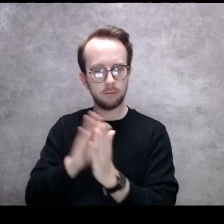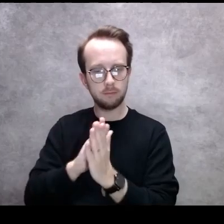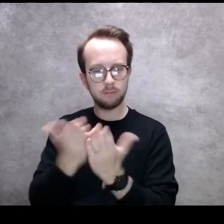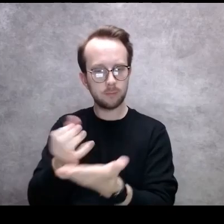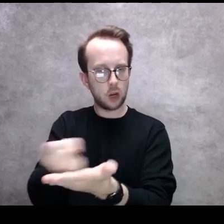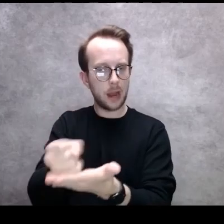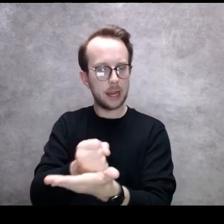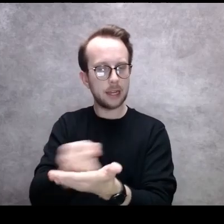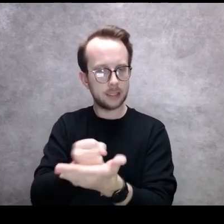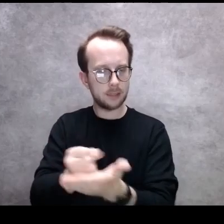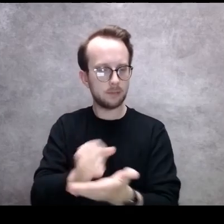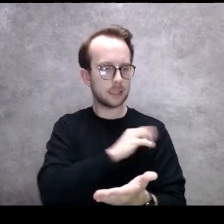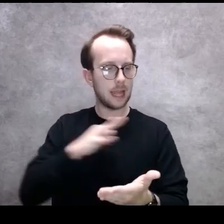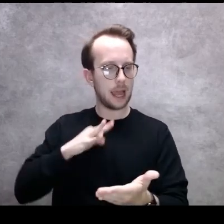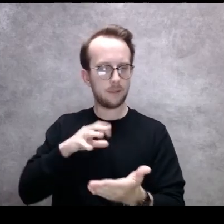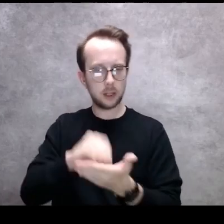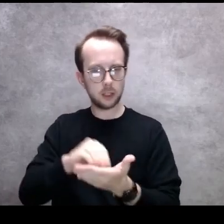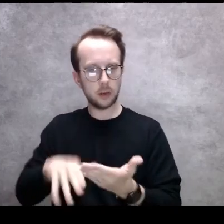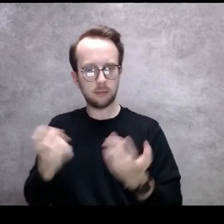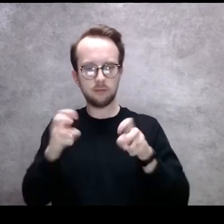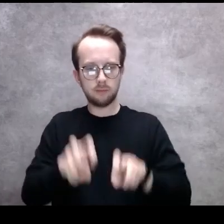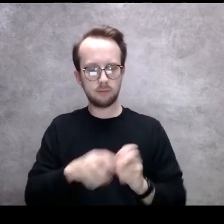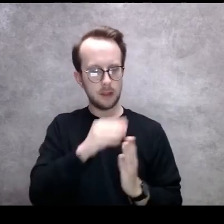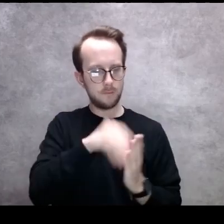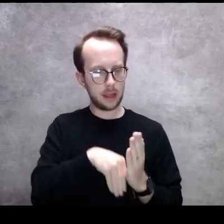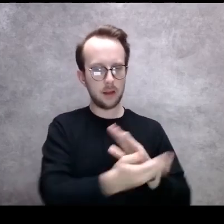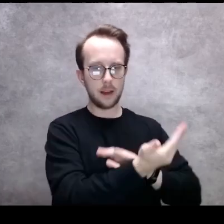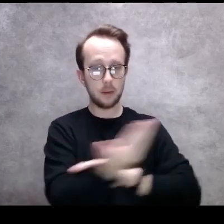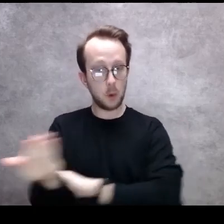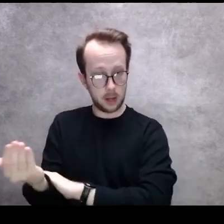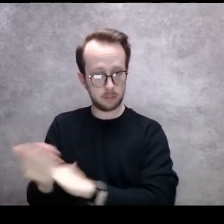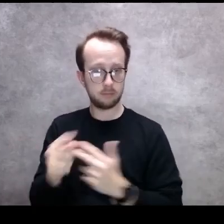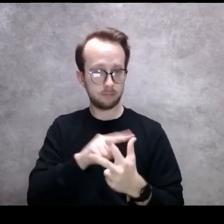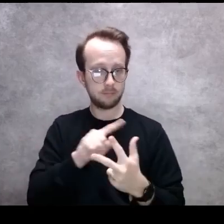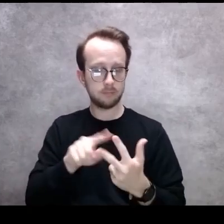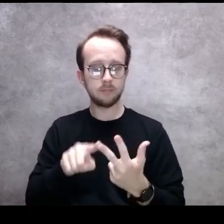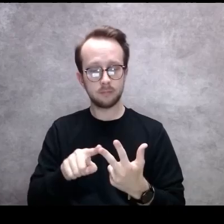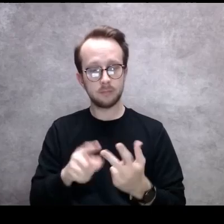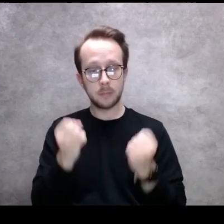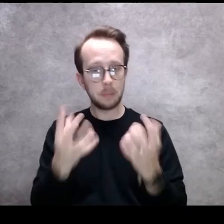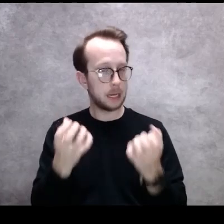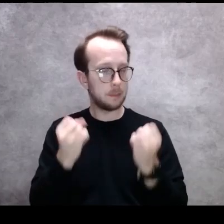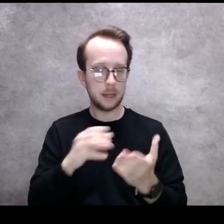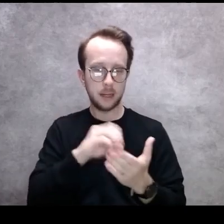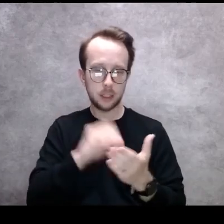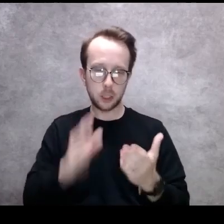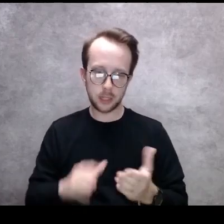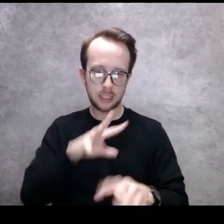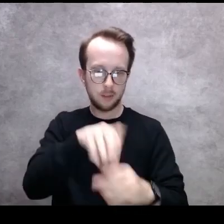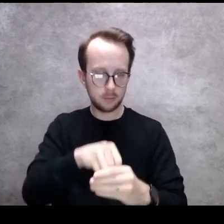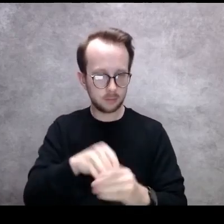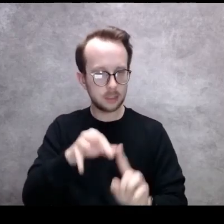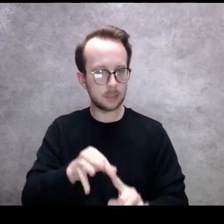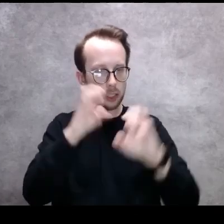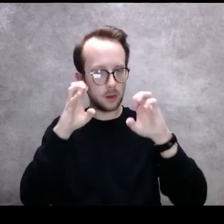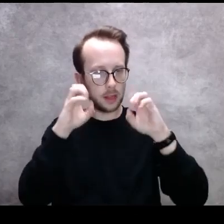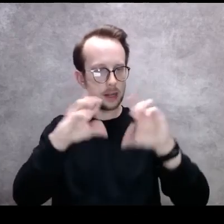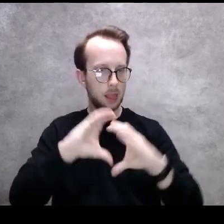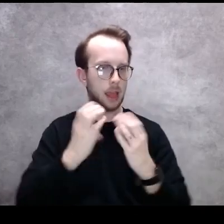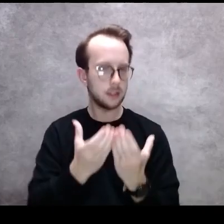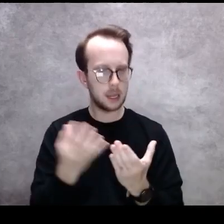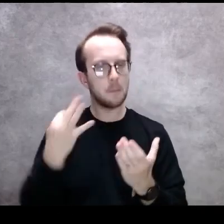student write in their daily schedule each morning. Many students in special education classrooms benefit from schedules